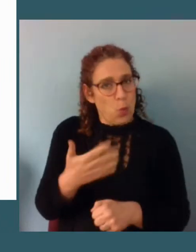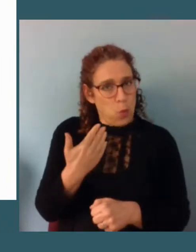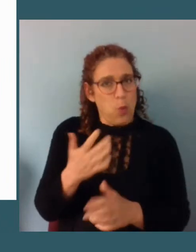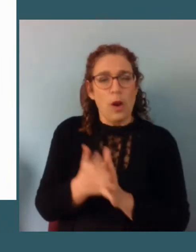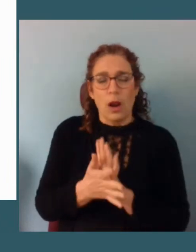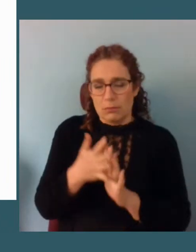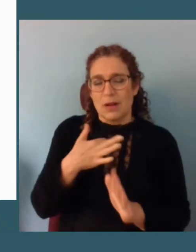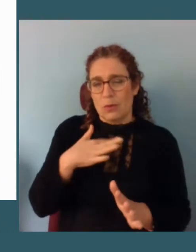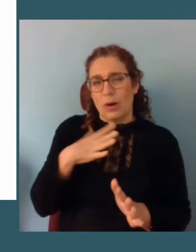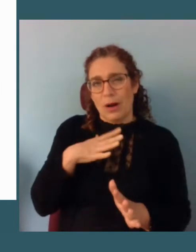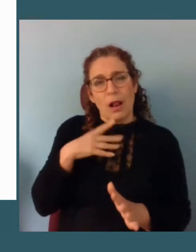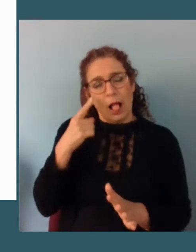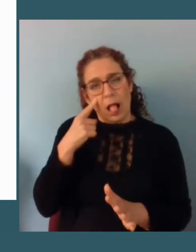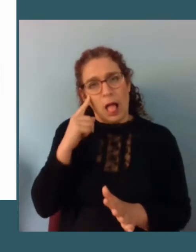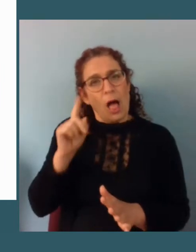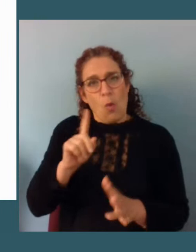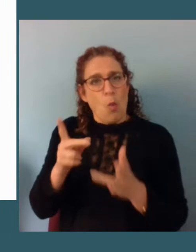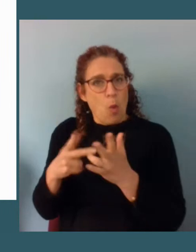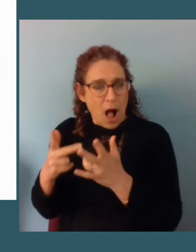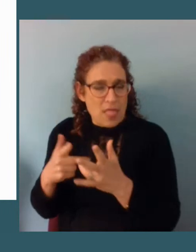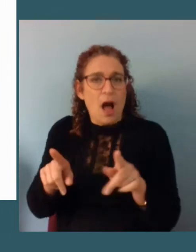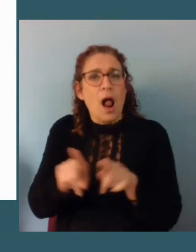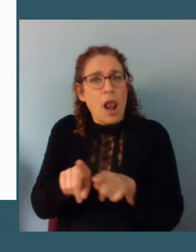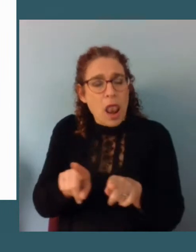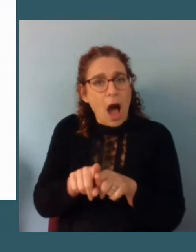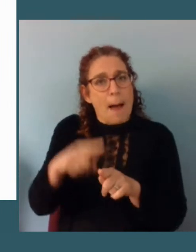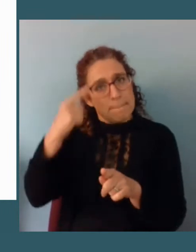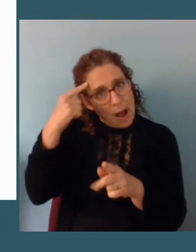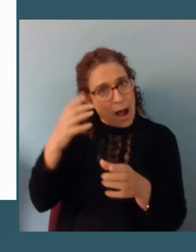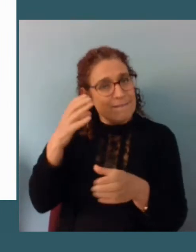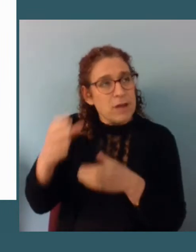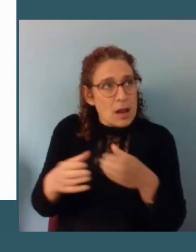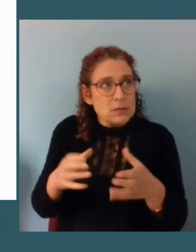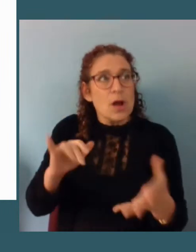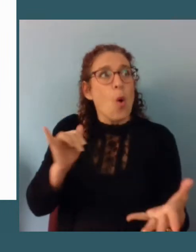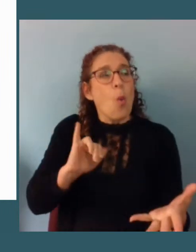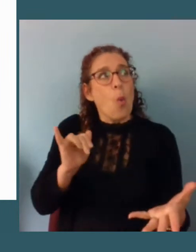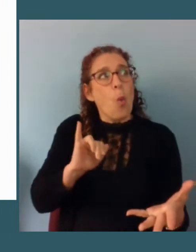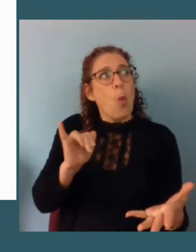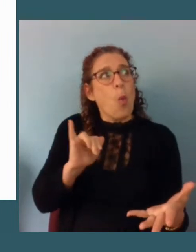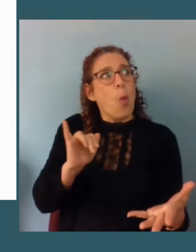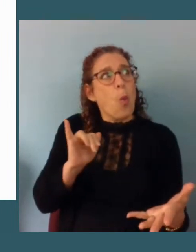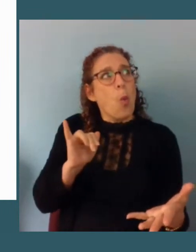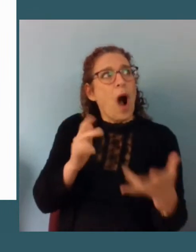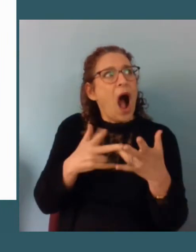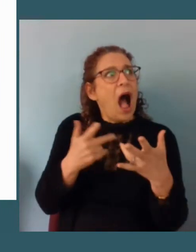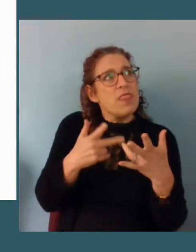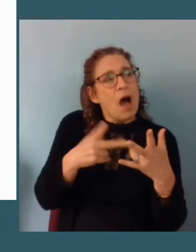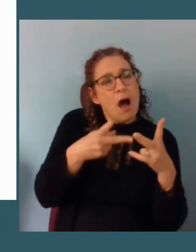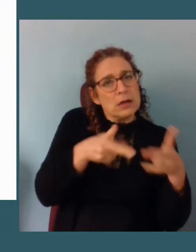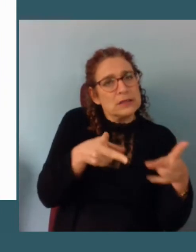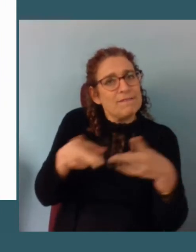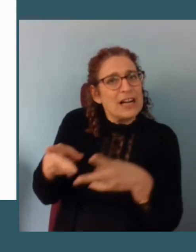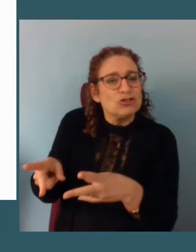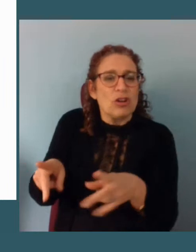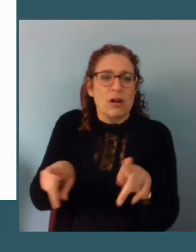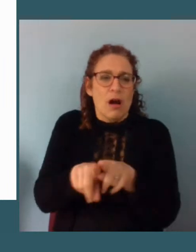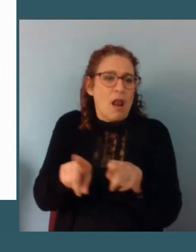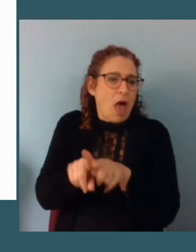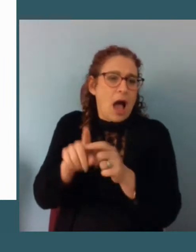other interventions, such as I mentioned, mindfulness, and perhaps there will be some other interventions such as peer support